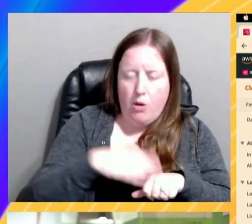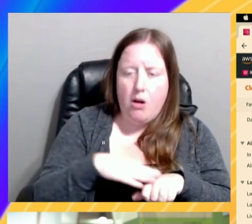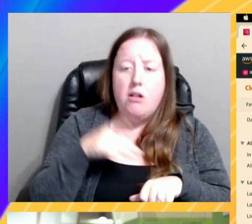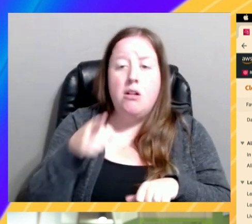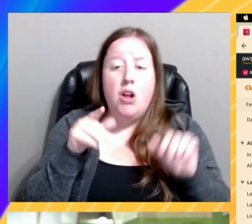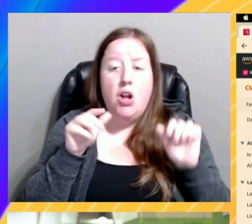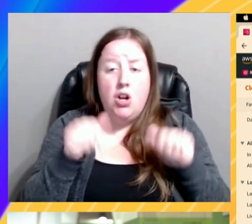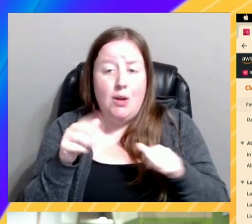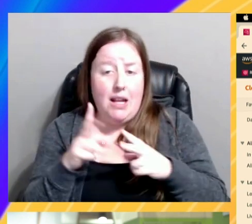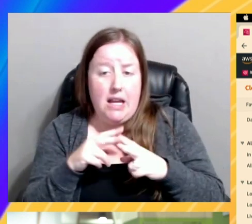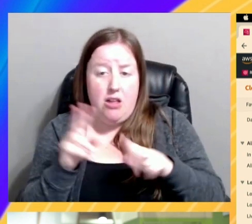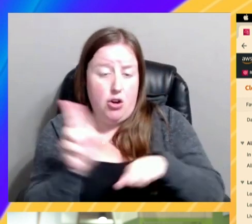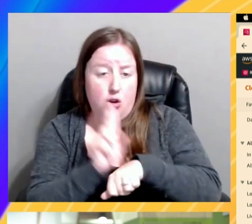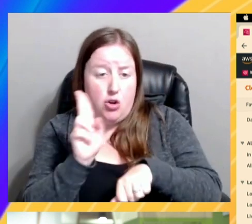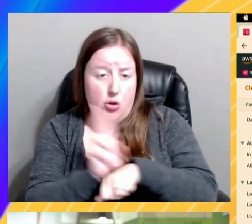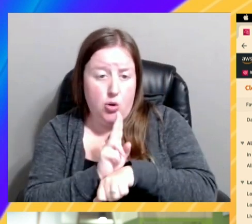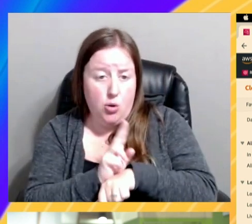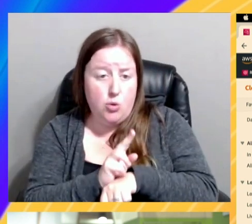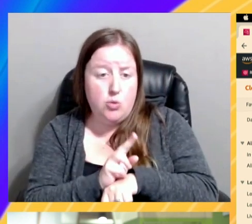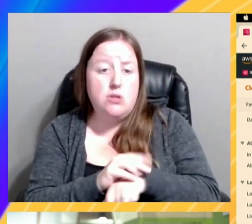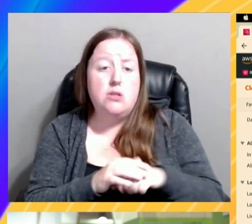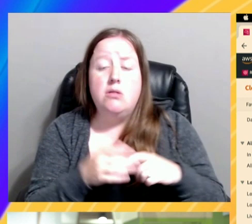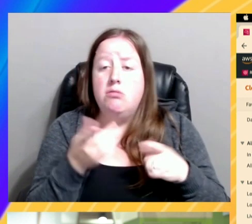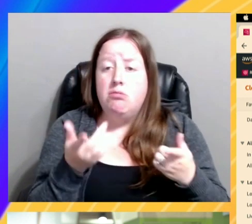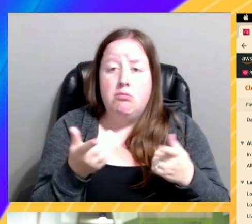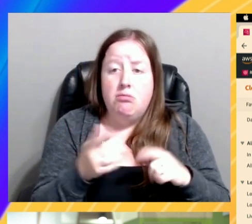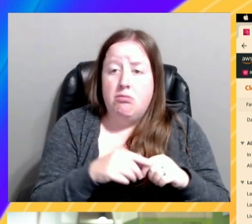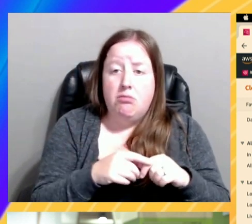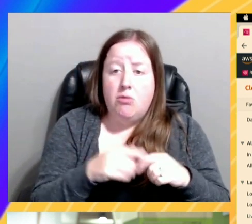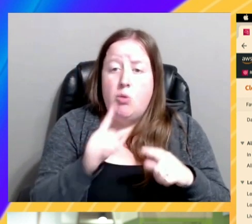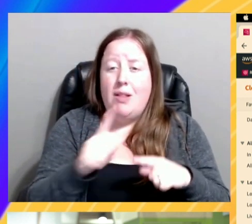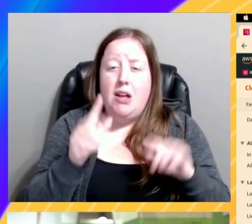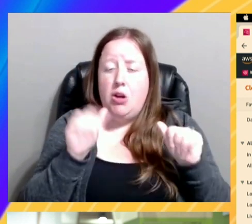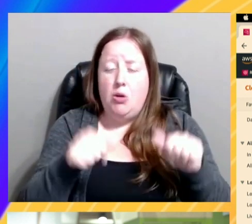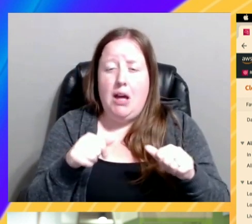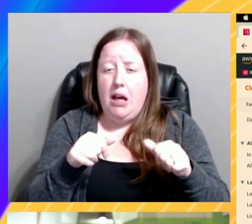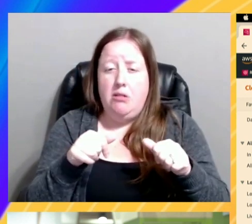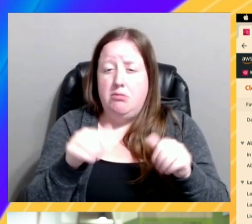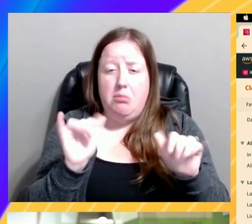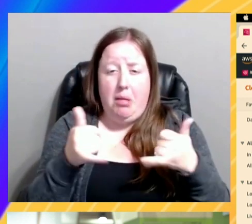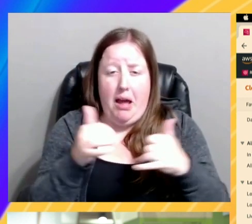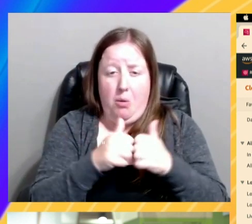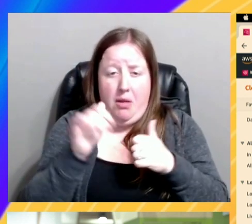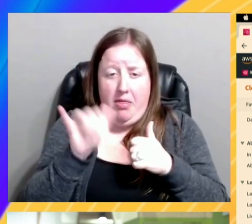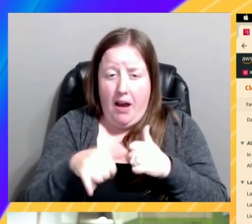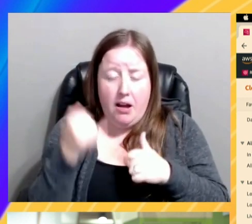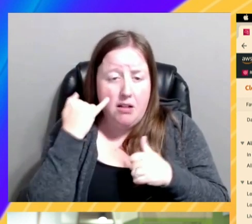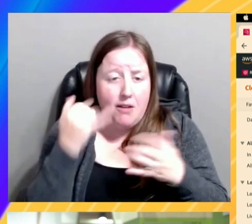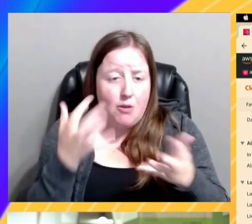them as from here directly, you can play around with the time and everything. But if you want to customize it, because